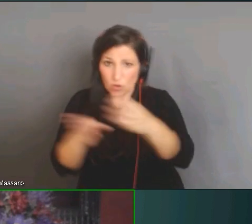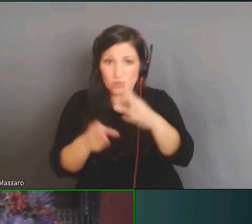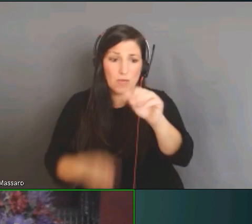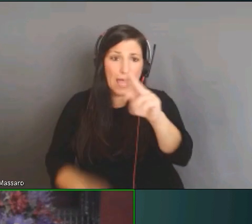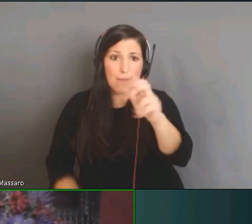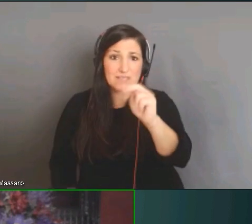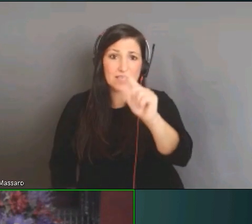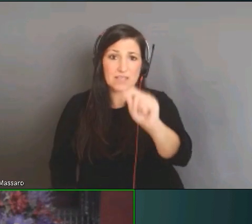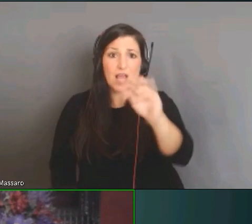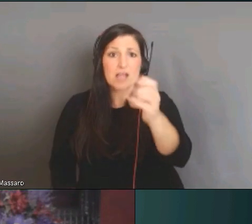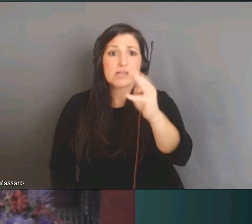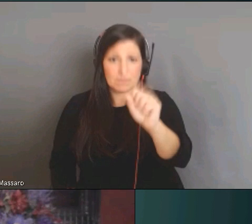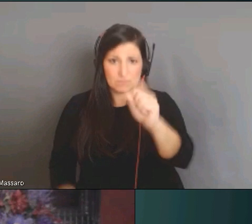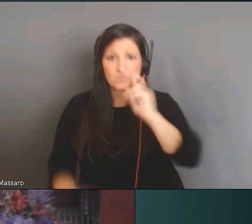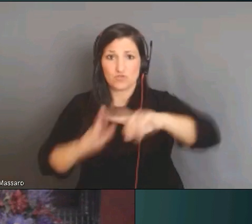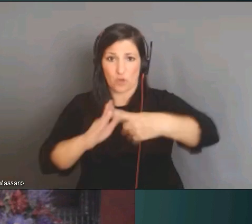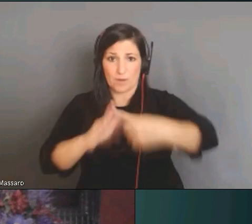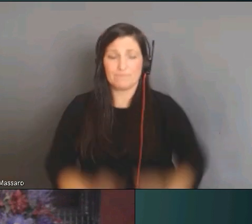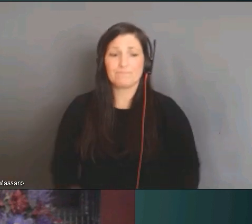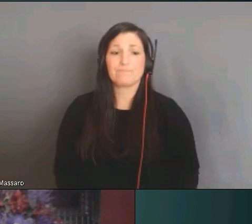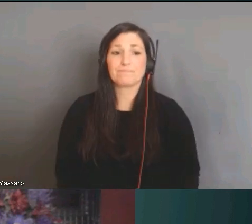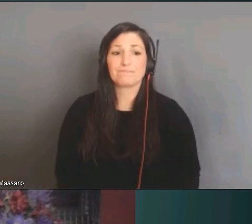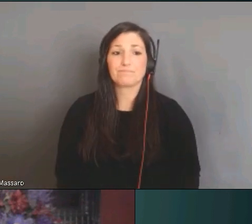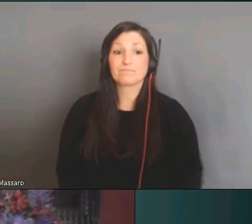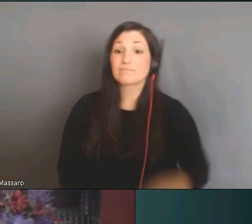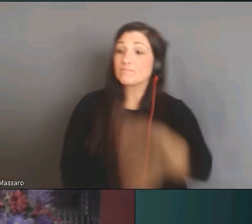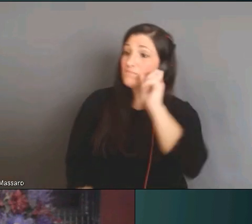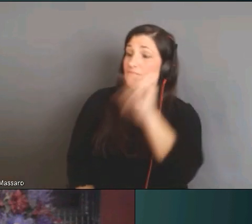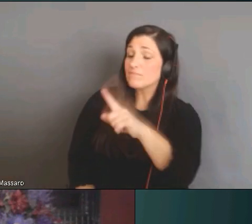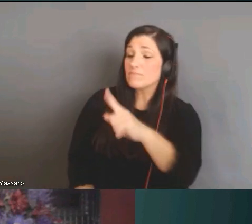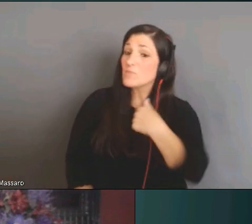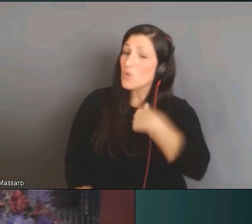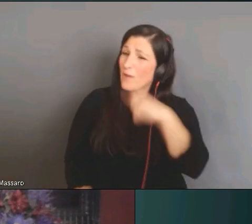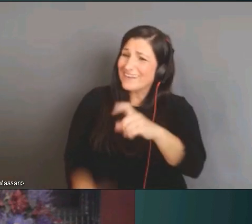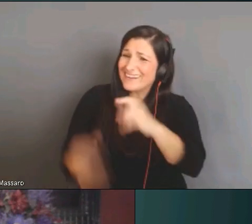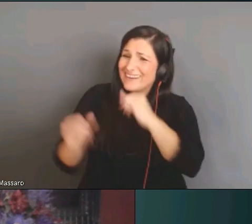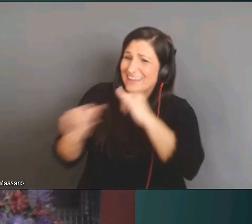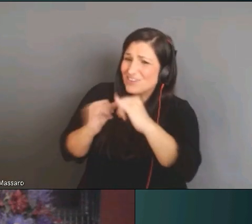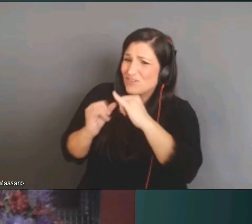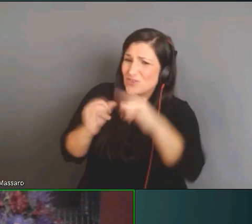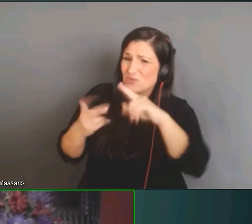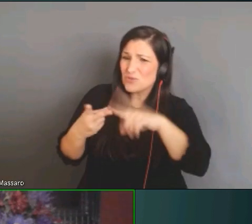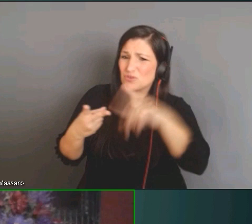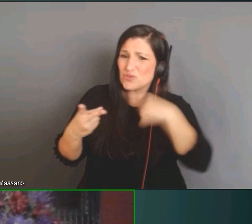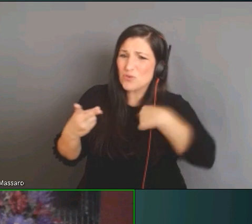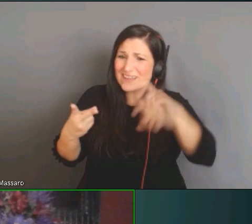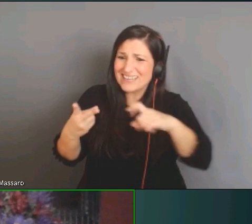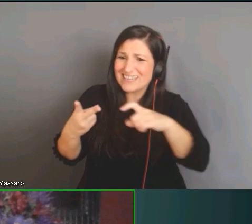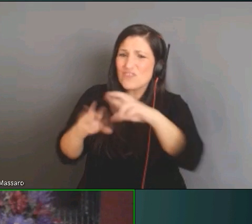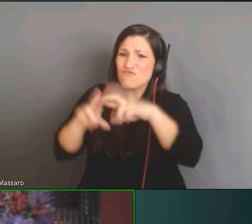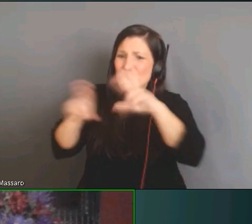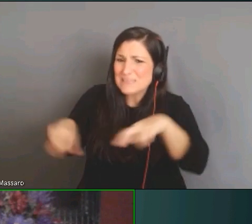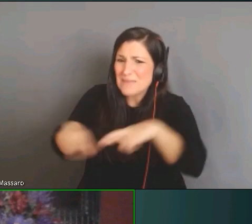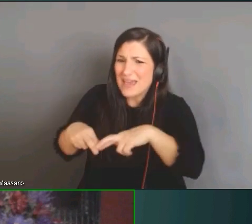Okay, and another question is, do I need to interview and do I need a resume? Nope and nope.